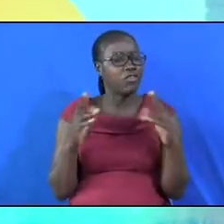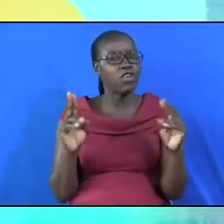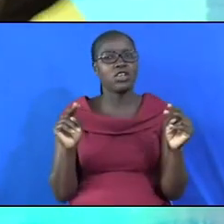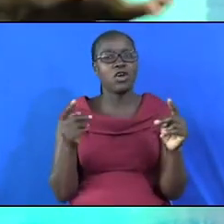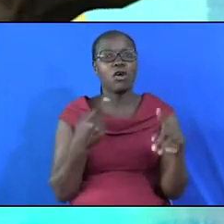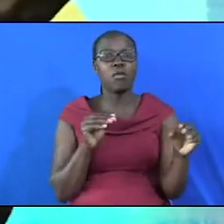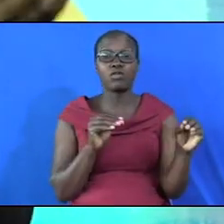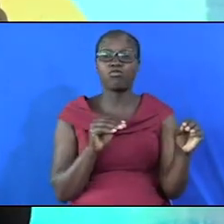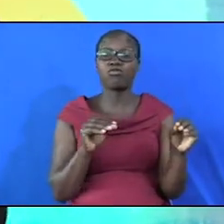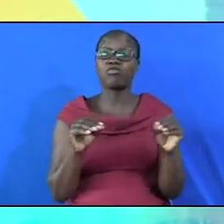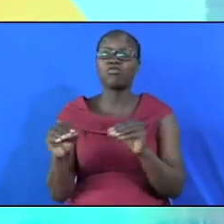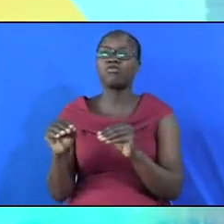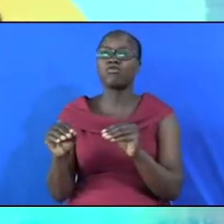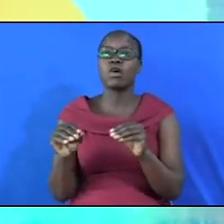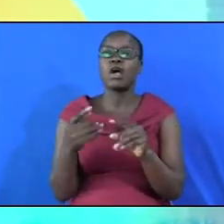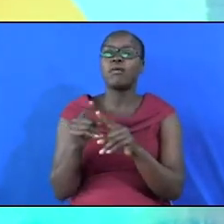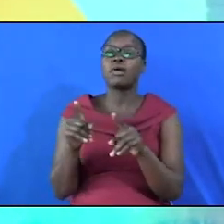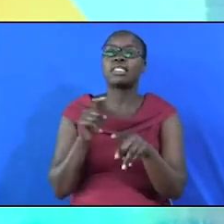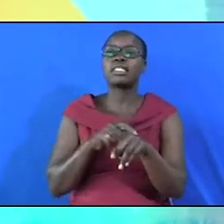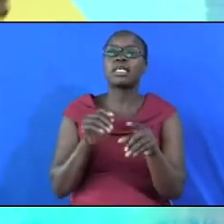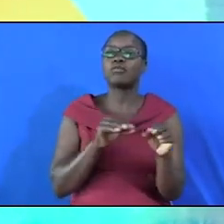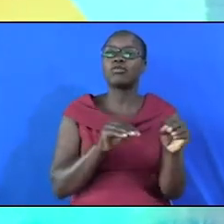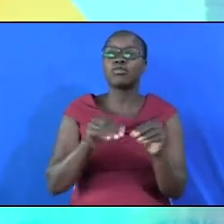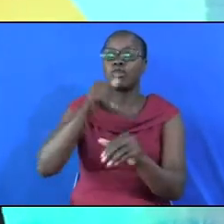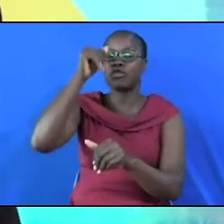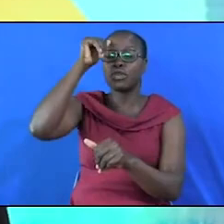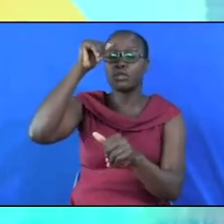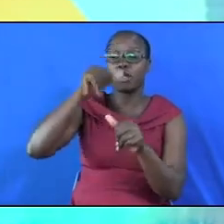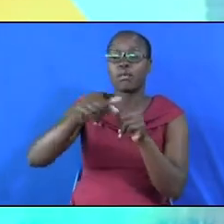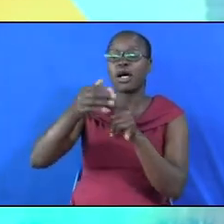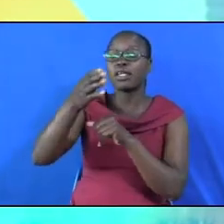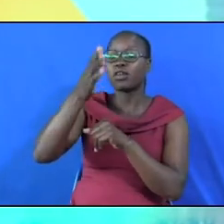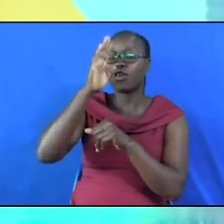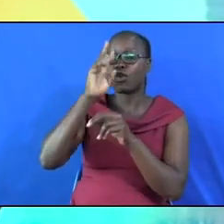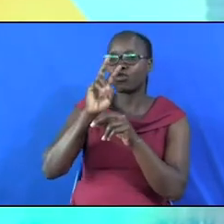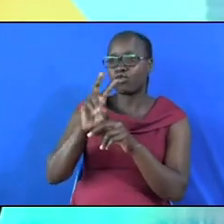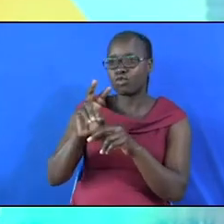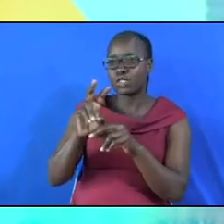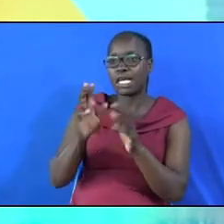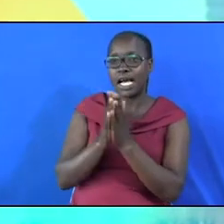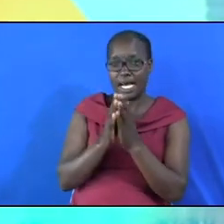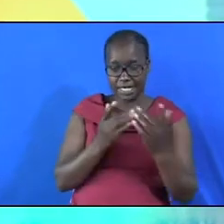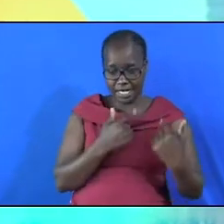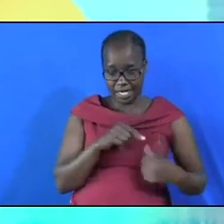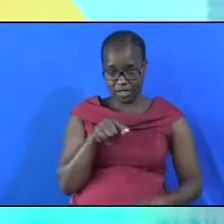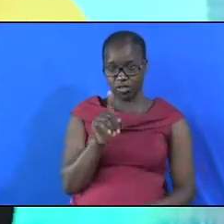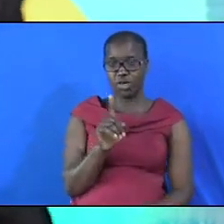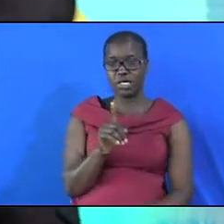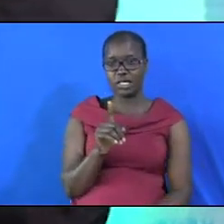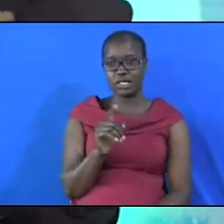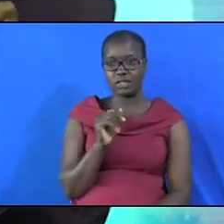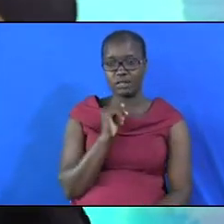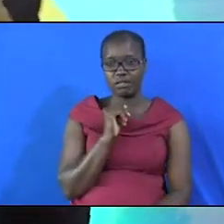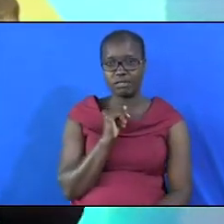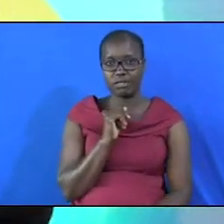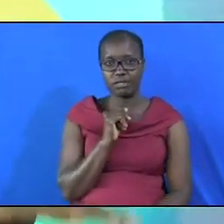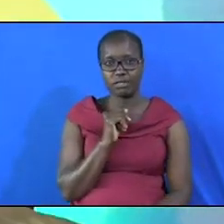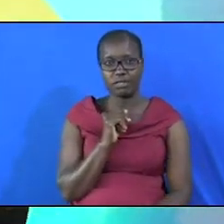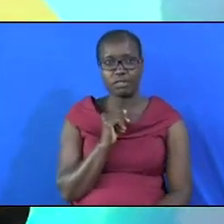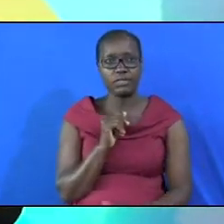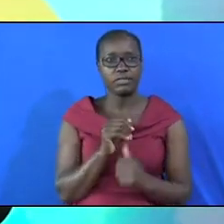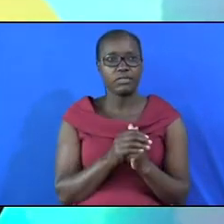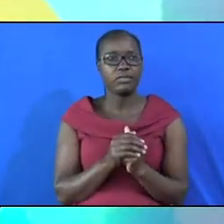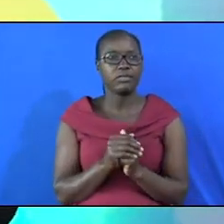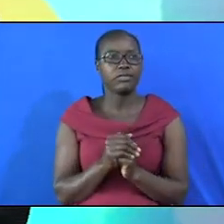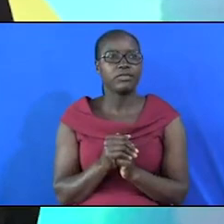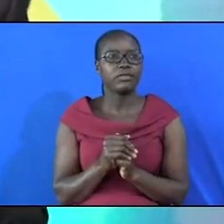But move. Are we together? But as you move, remember that God looks at the heart. Okay, you didn't get